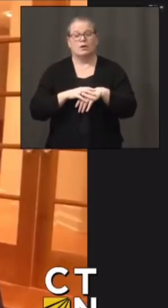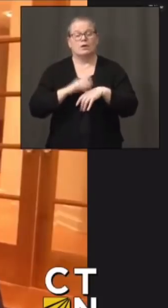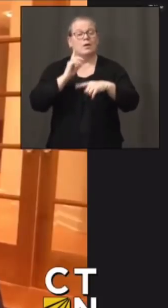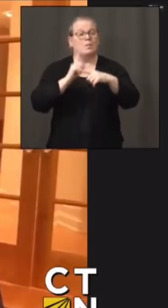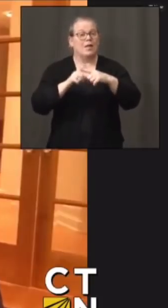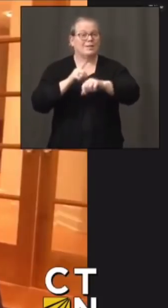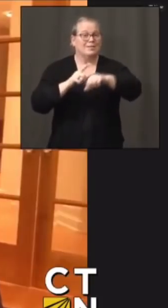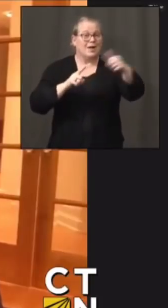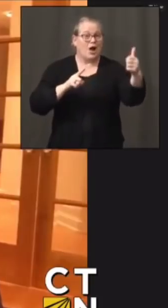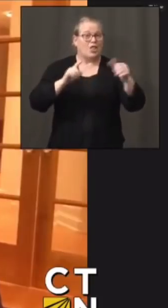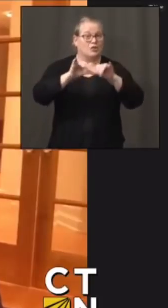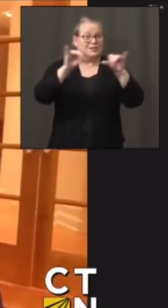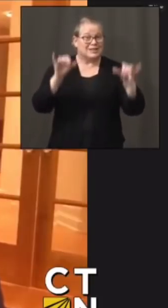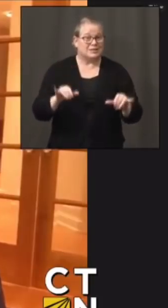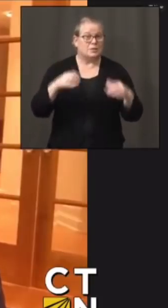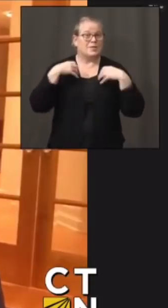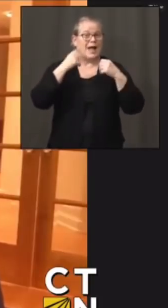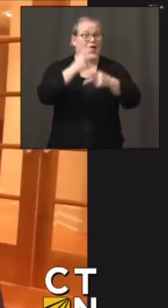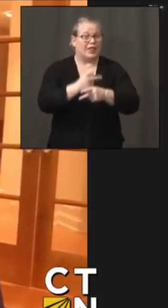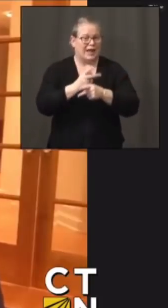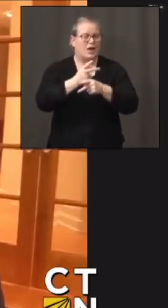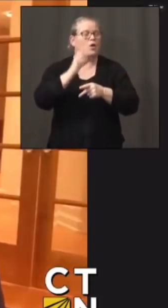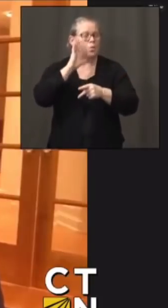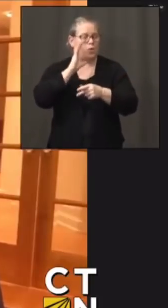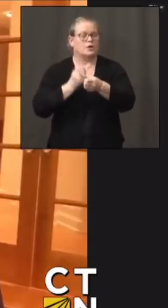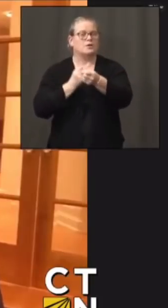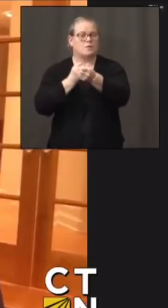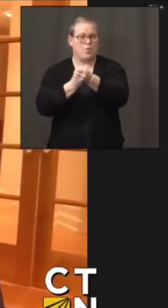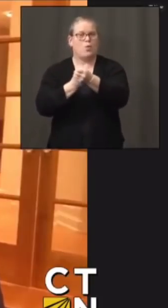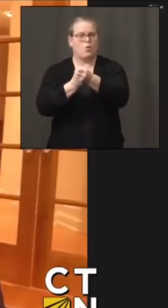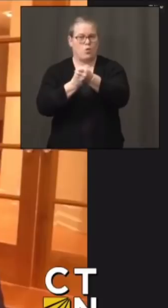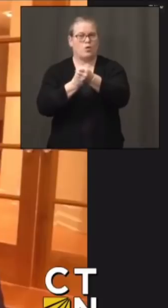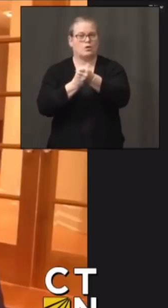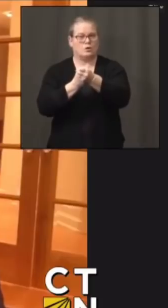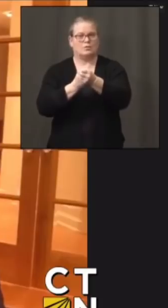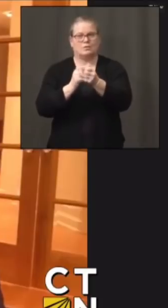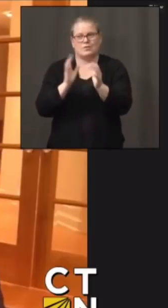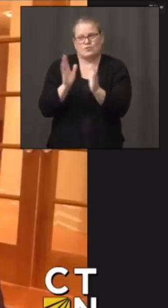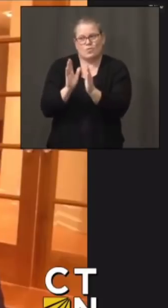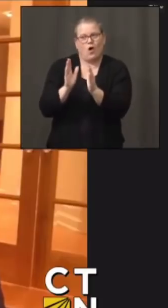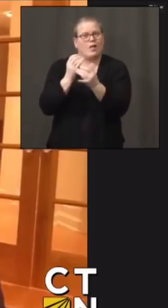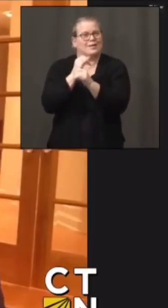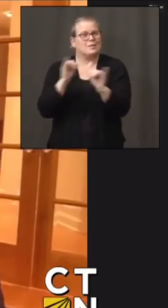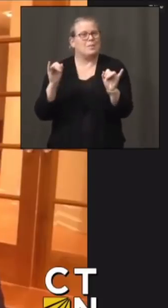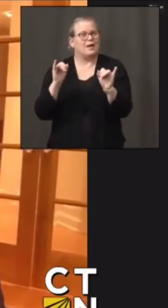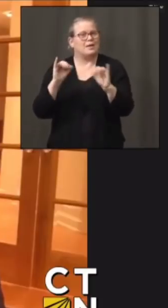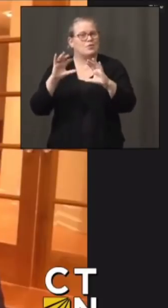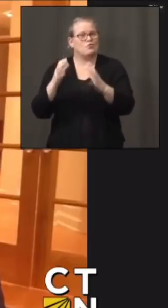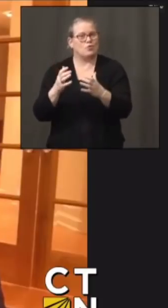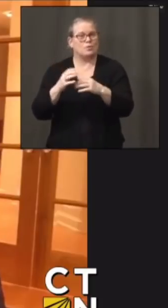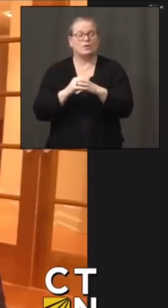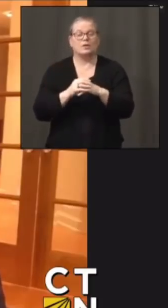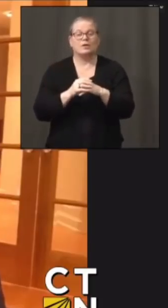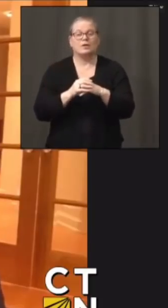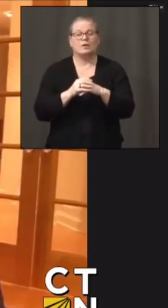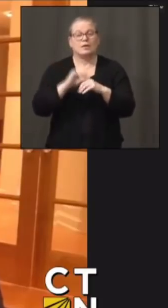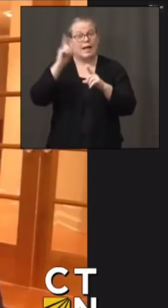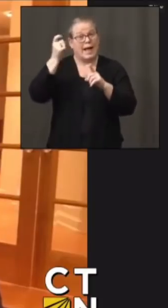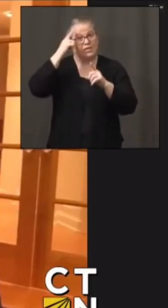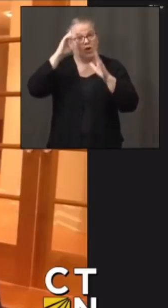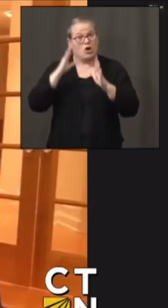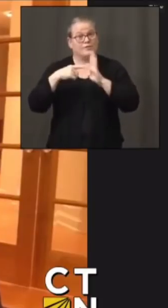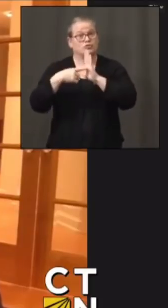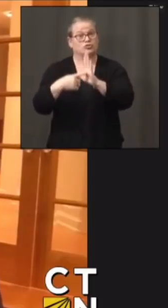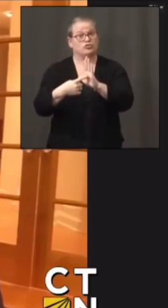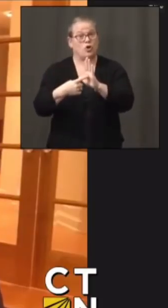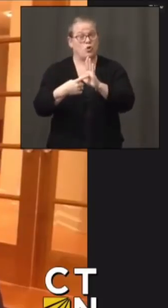Healthcare, Yale New Haven, et cetera, who will be helping to support some of those smaller independent groups, as the governor showed in one of his charts. Starting next week,